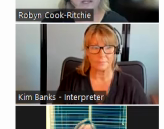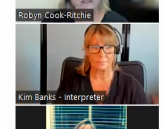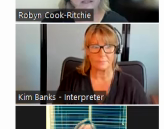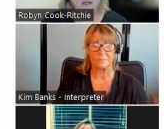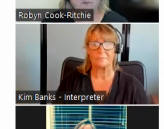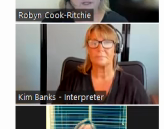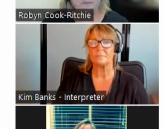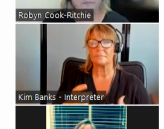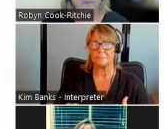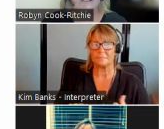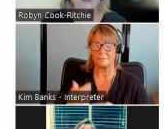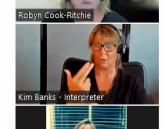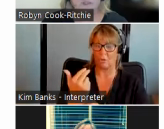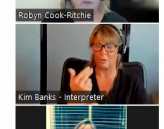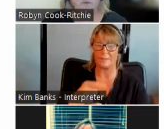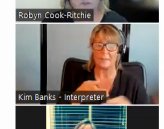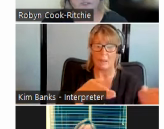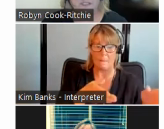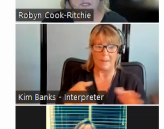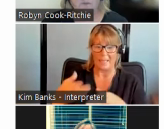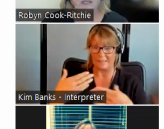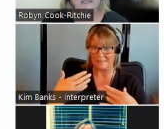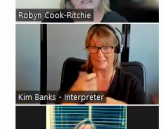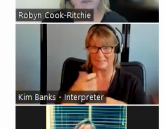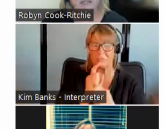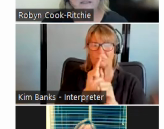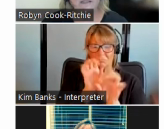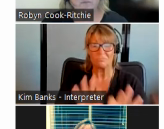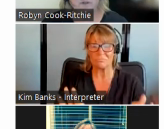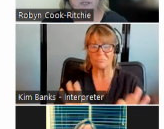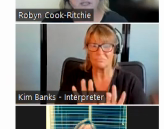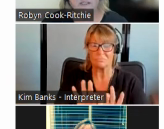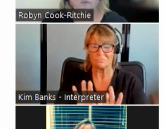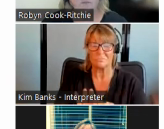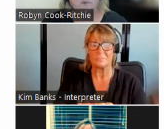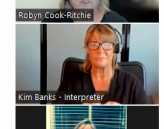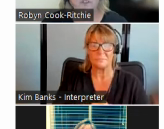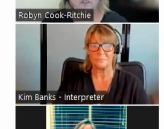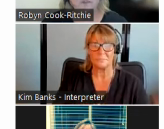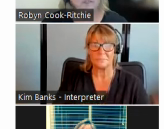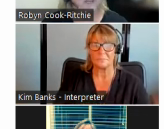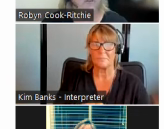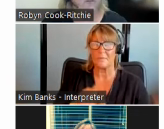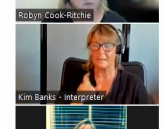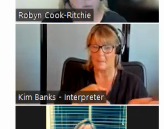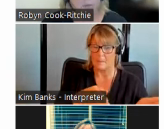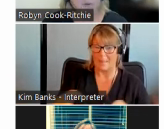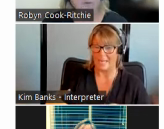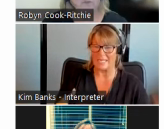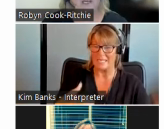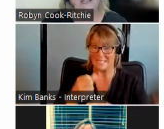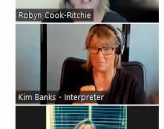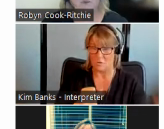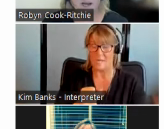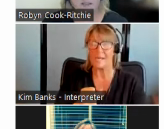So the plan summary, this is really important, because the plan summary is what moves your service plan from